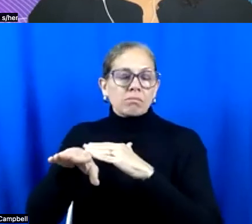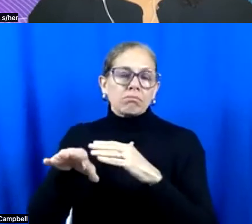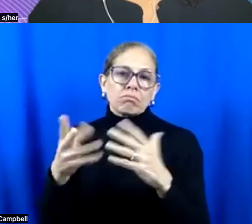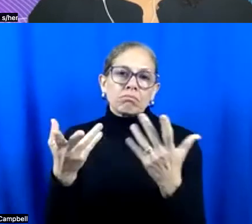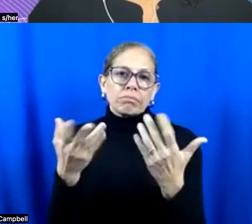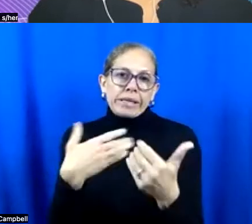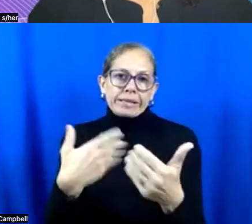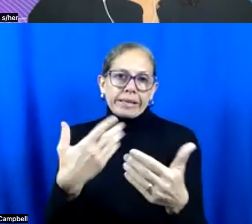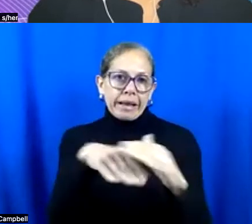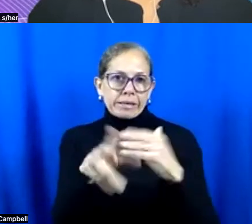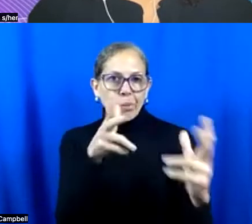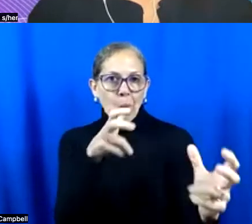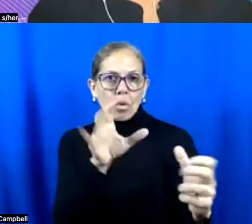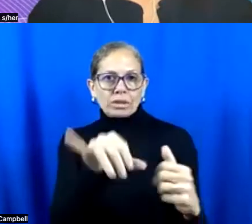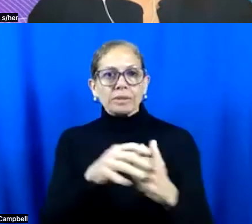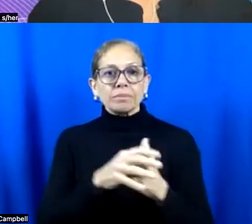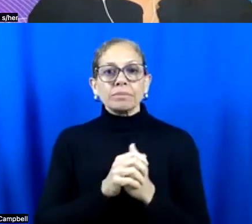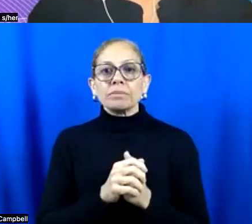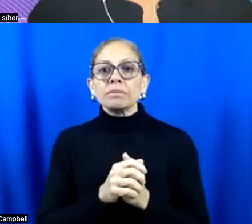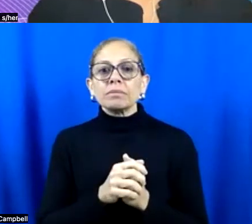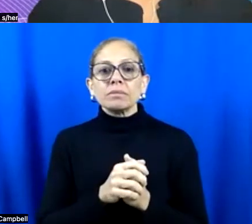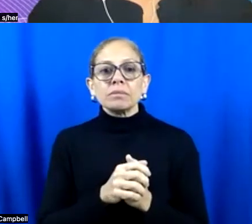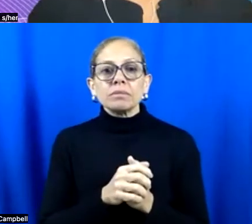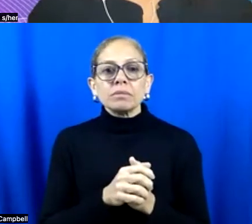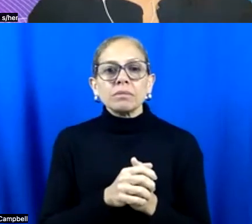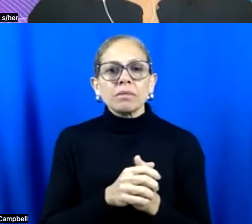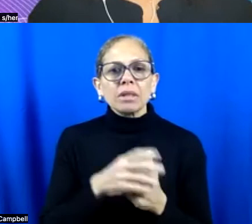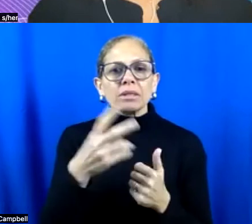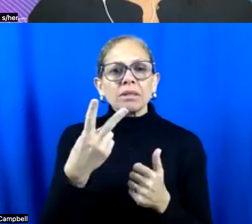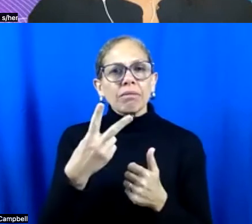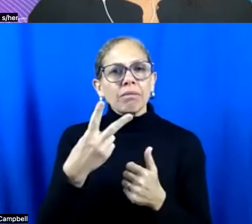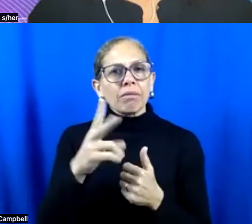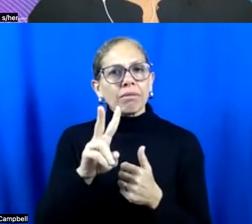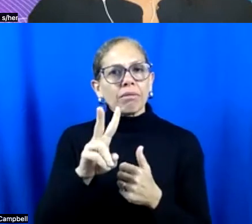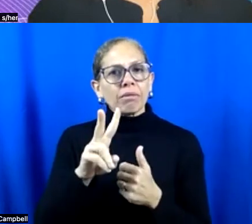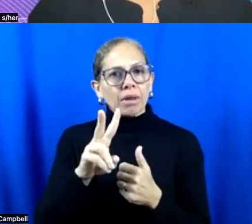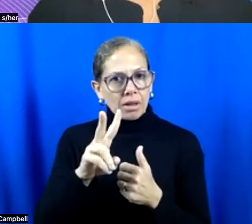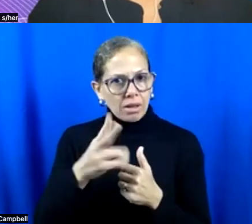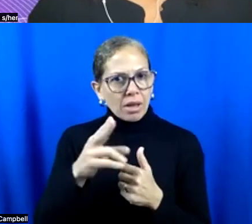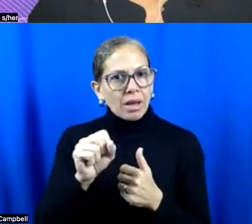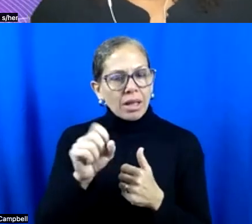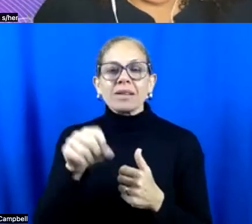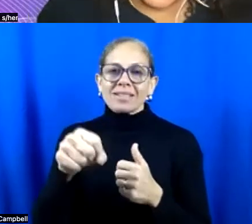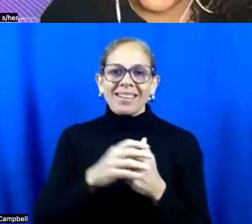accessible. Did No originally come out on VHS? Yes. Okay.